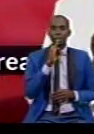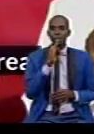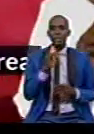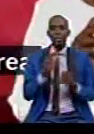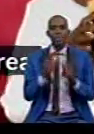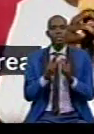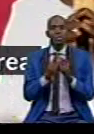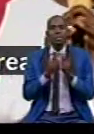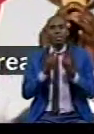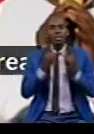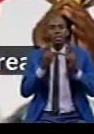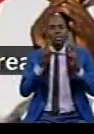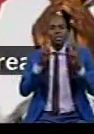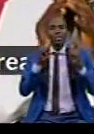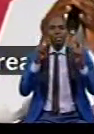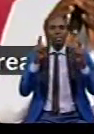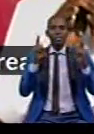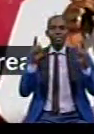faithfully,